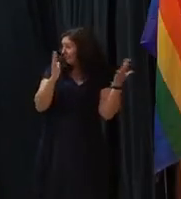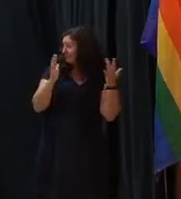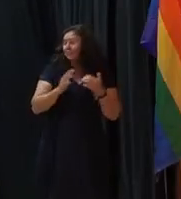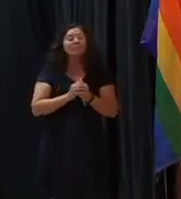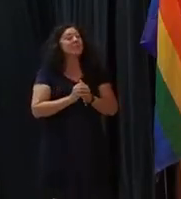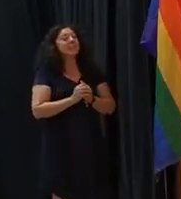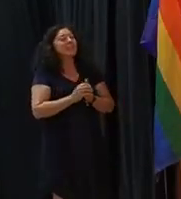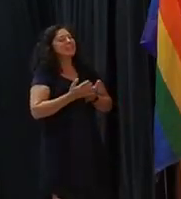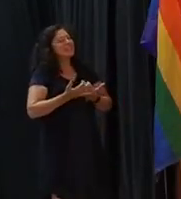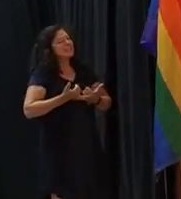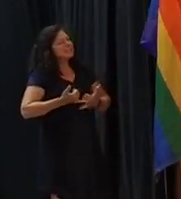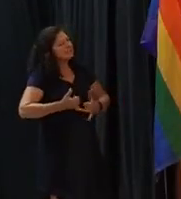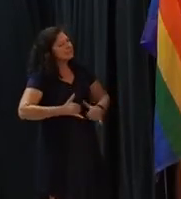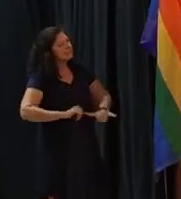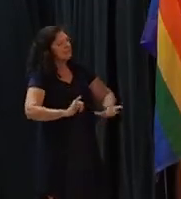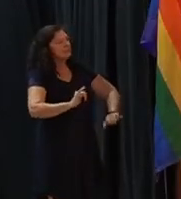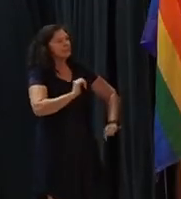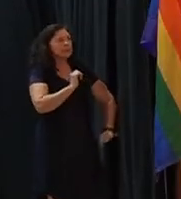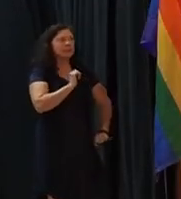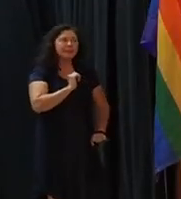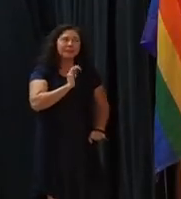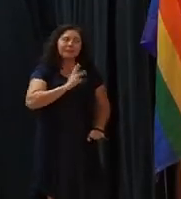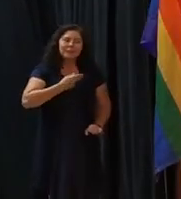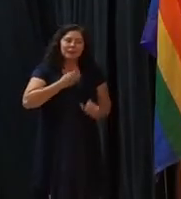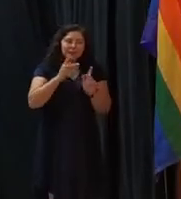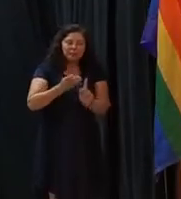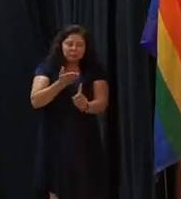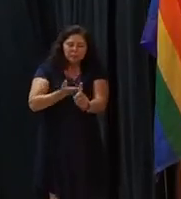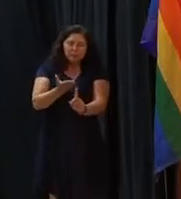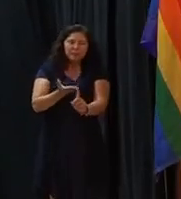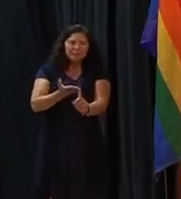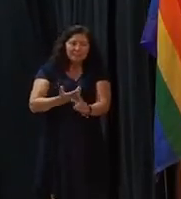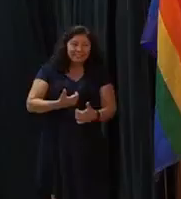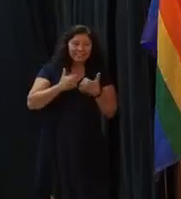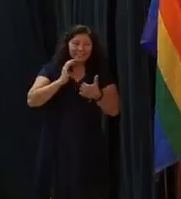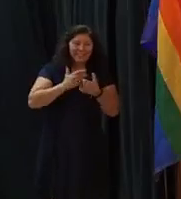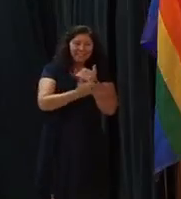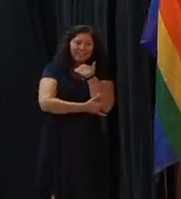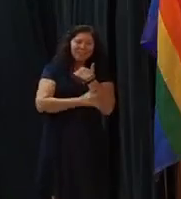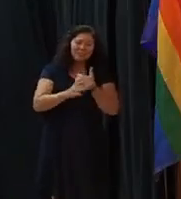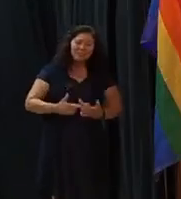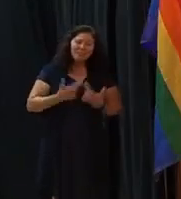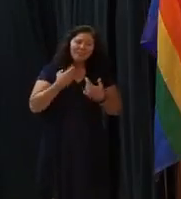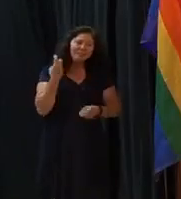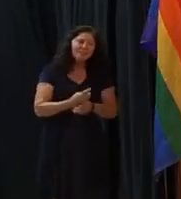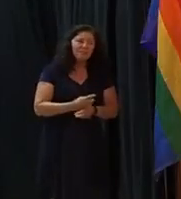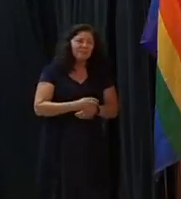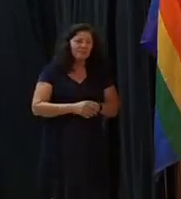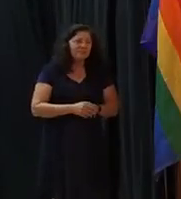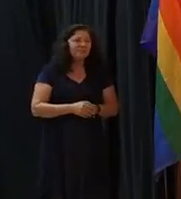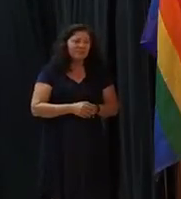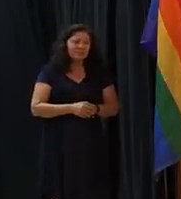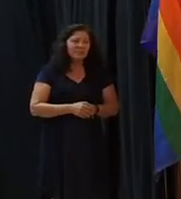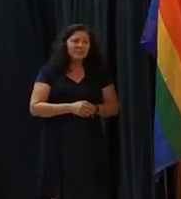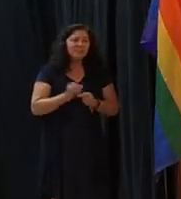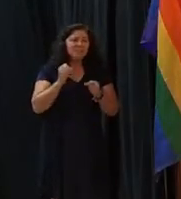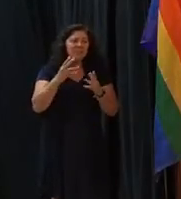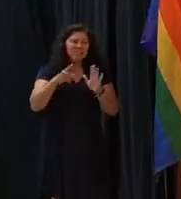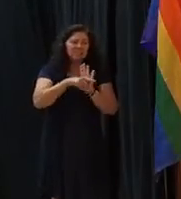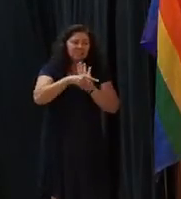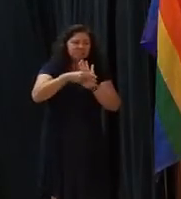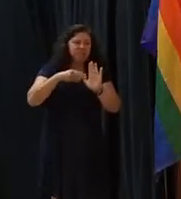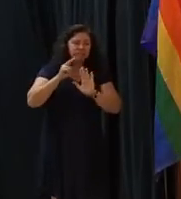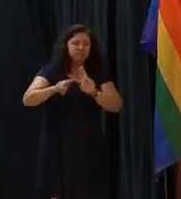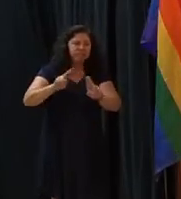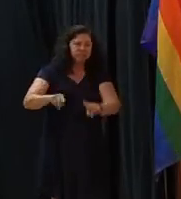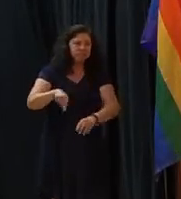Wow. Nevertheless, being a trans person in my country is still very difficult. We still experiment a lot of stigma, and